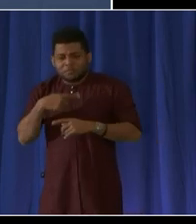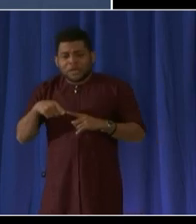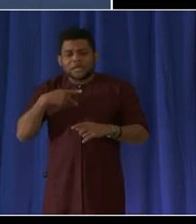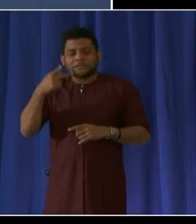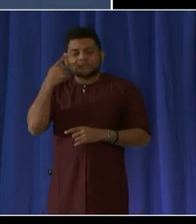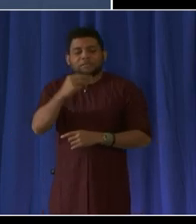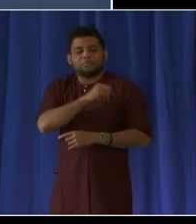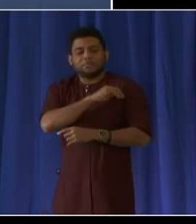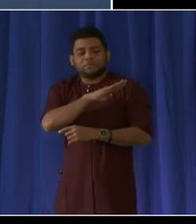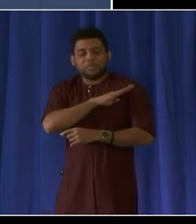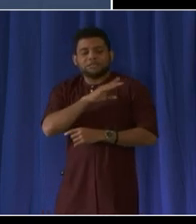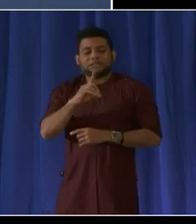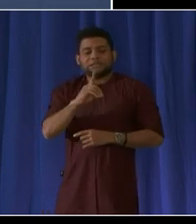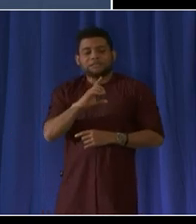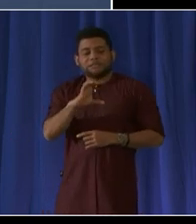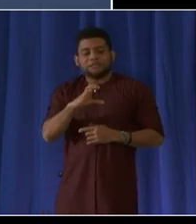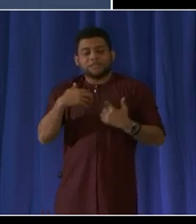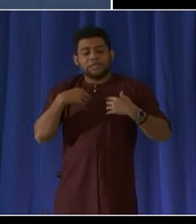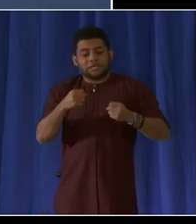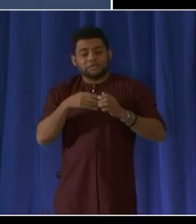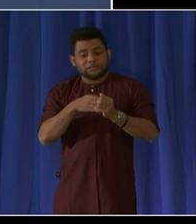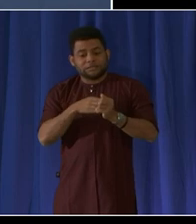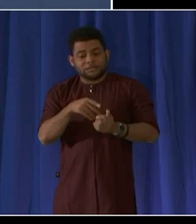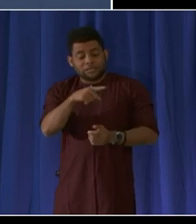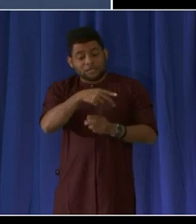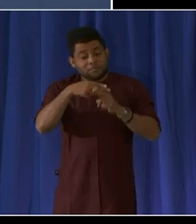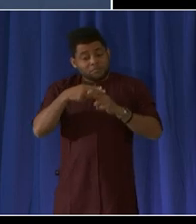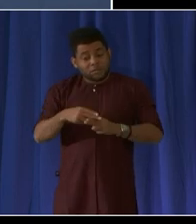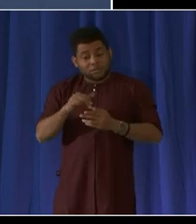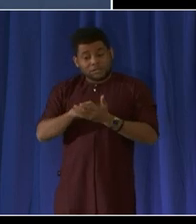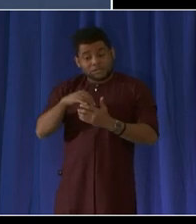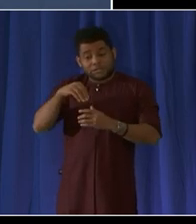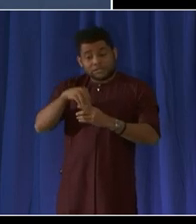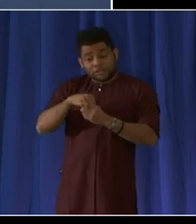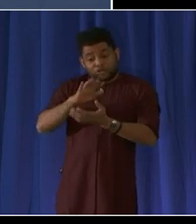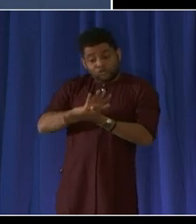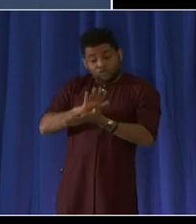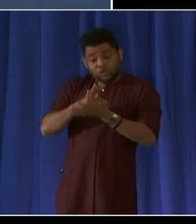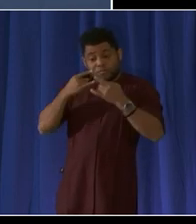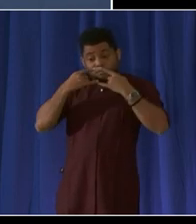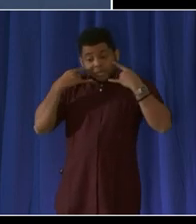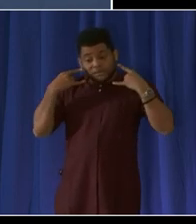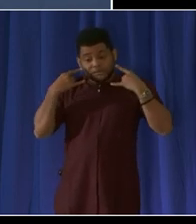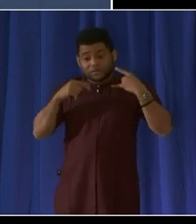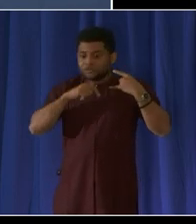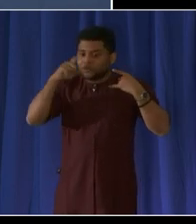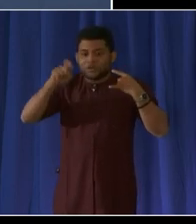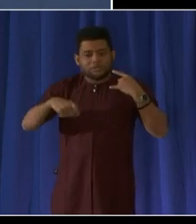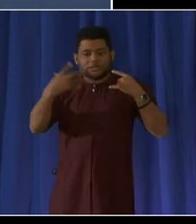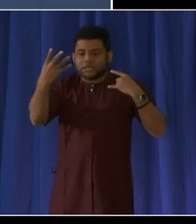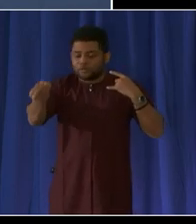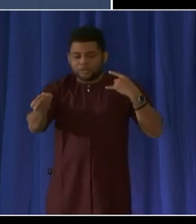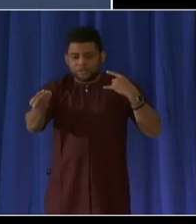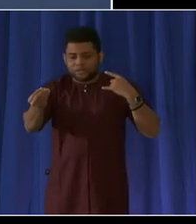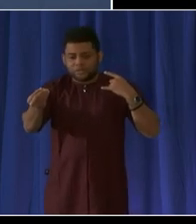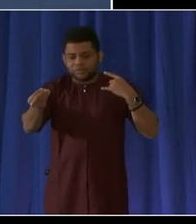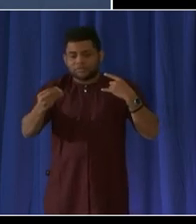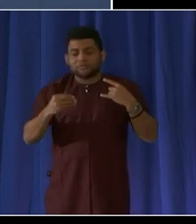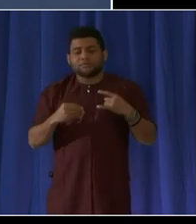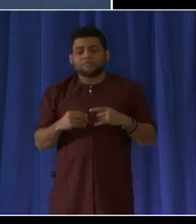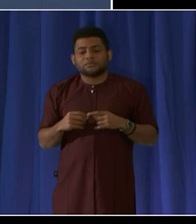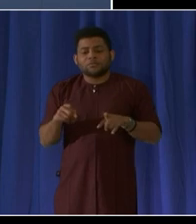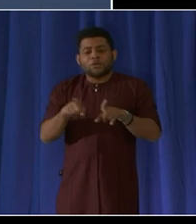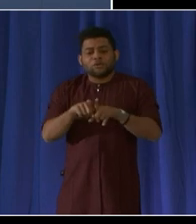see that Mayor Bowser's DC Health guidance actually mentions that in schools, masks are not generally needed outdoors, and in